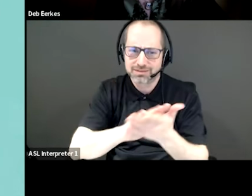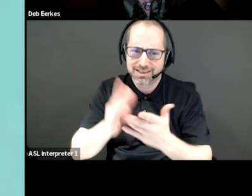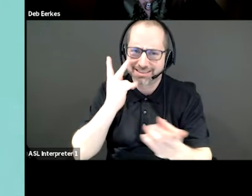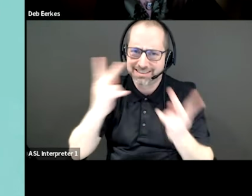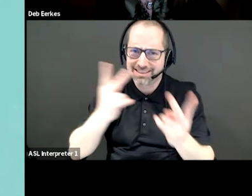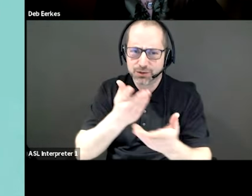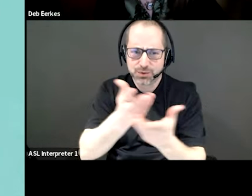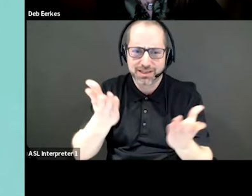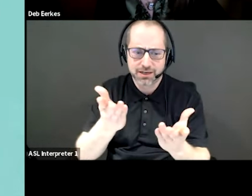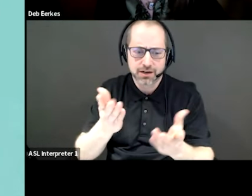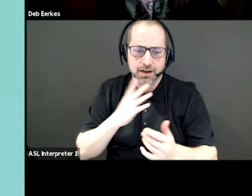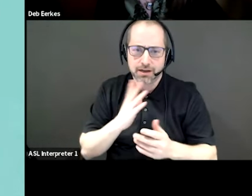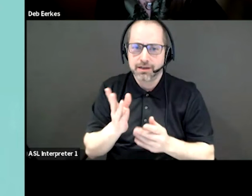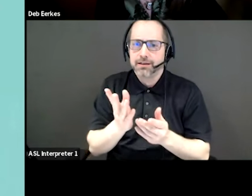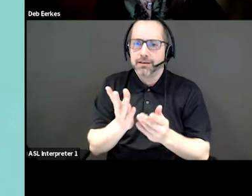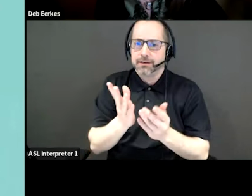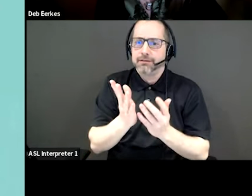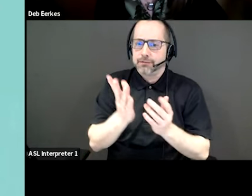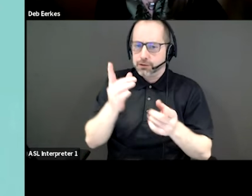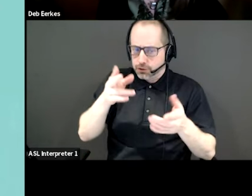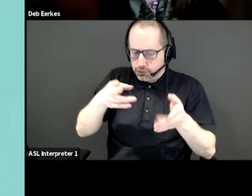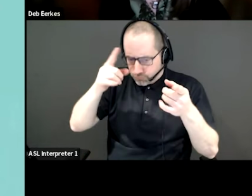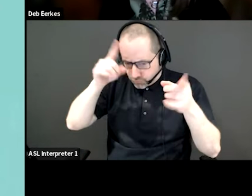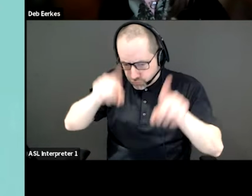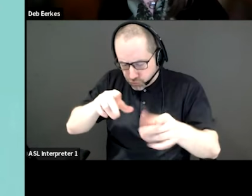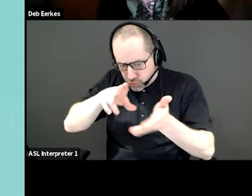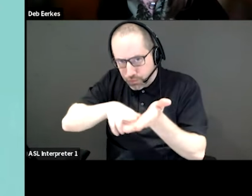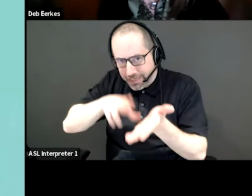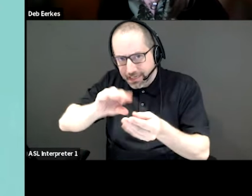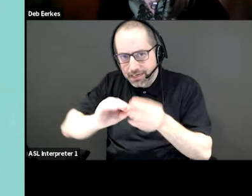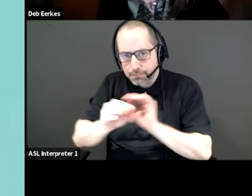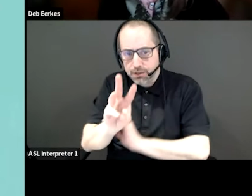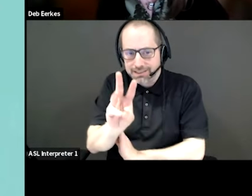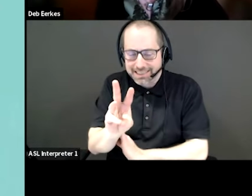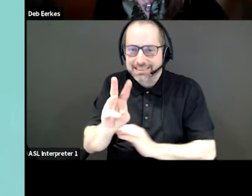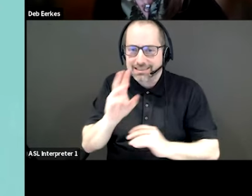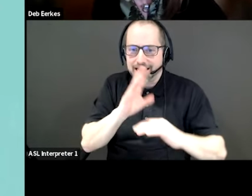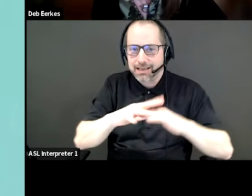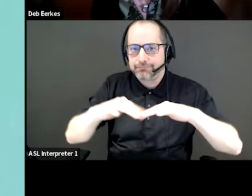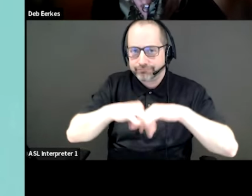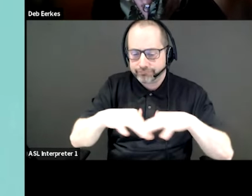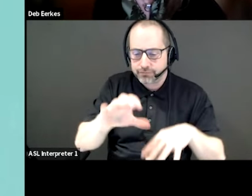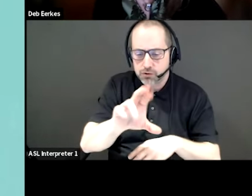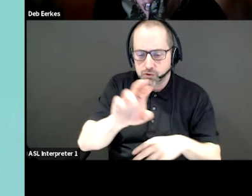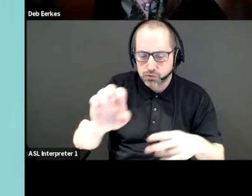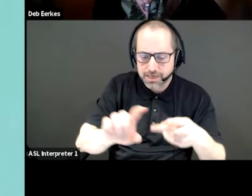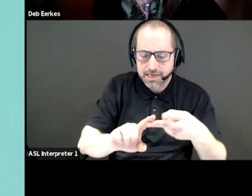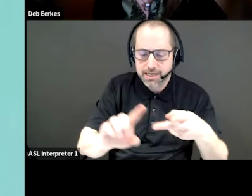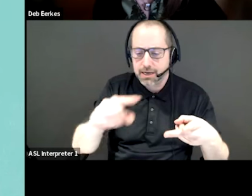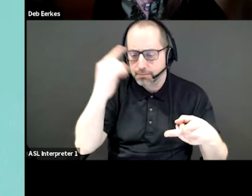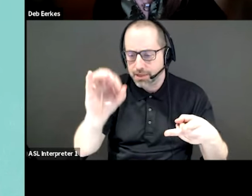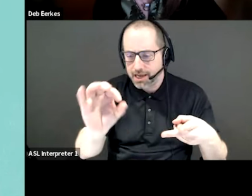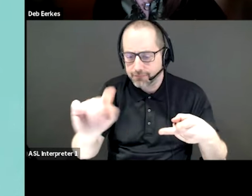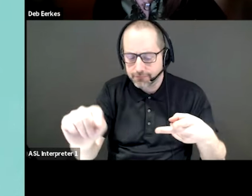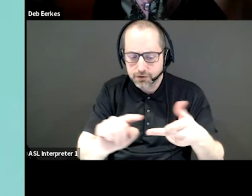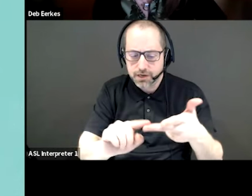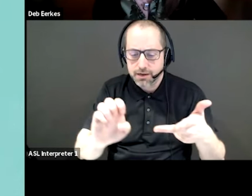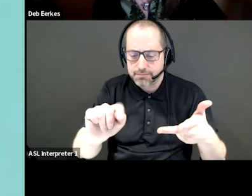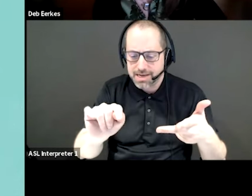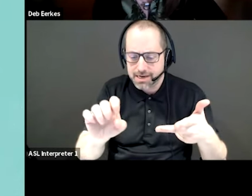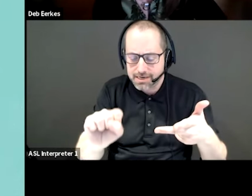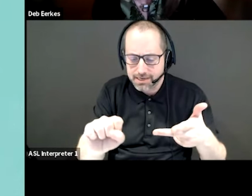I'm here on Treaty 6 territory, which is a traditional gathering place for Cree, Blackfoot, Métis, Nakota Sioux, Iroquois, Dene,